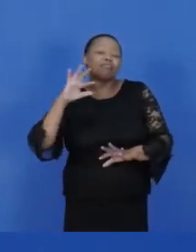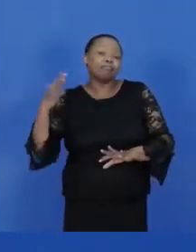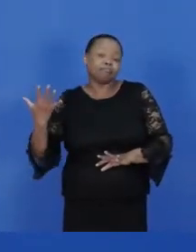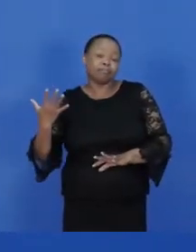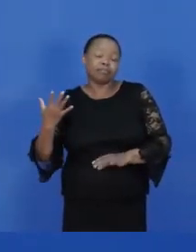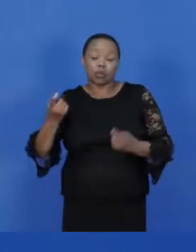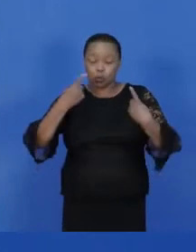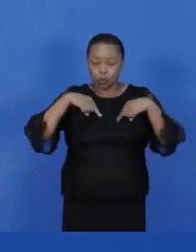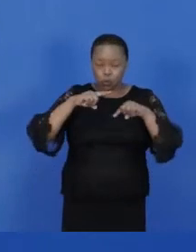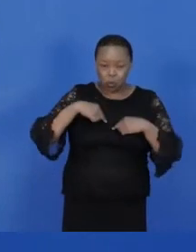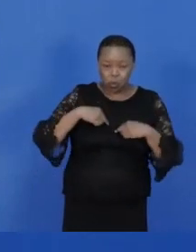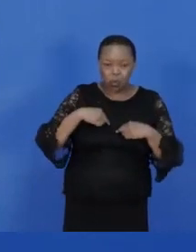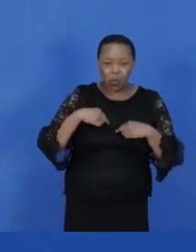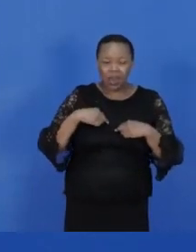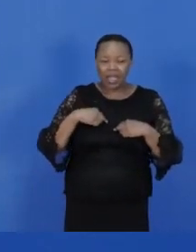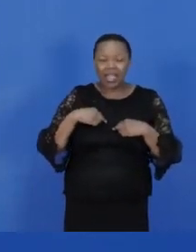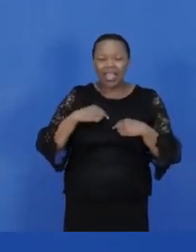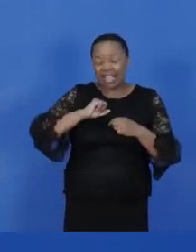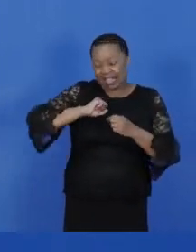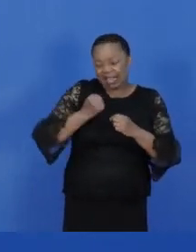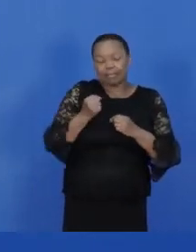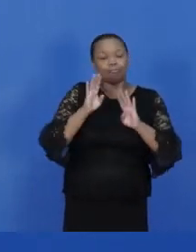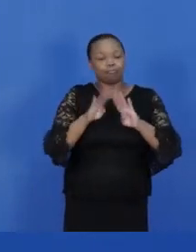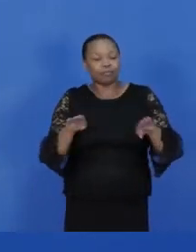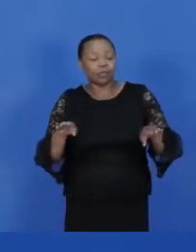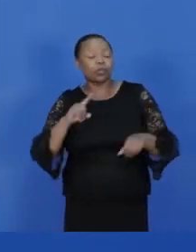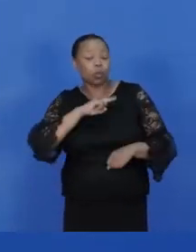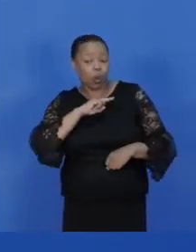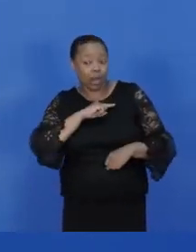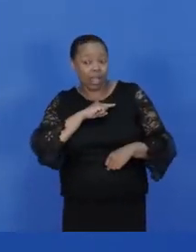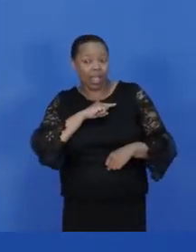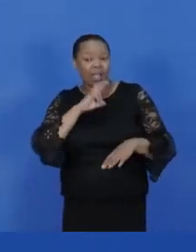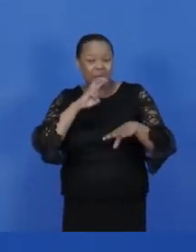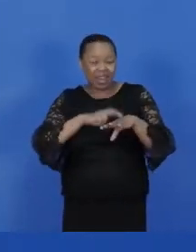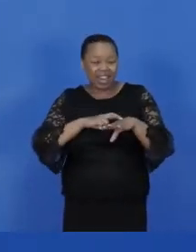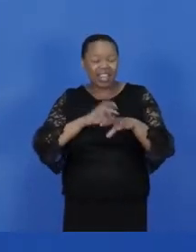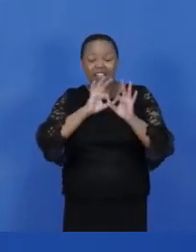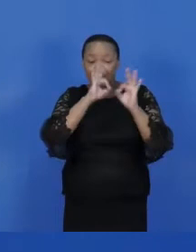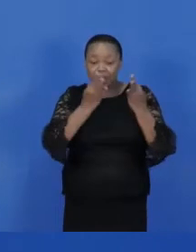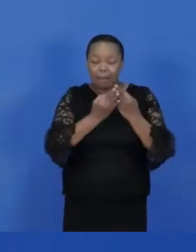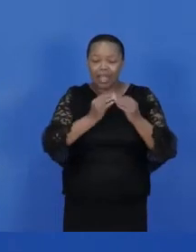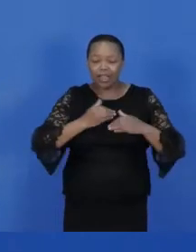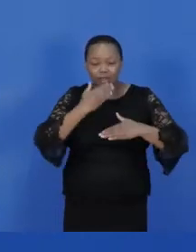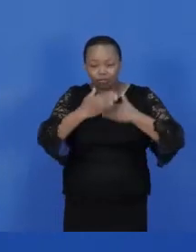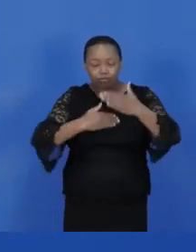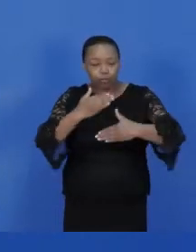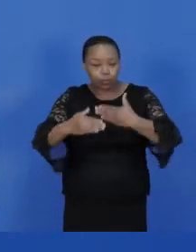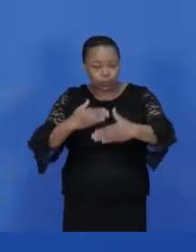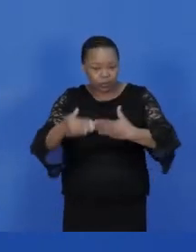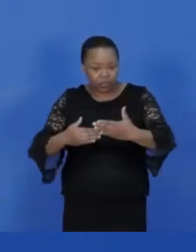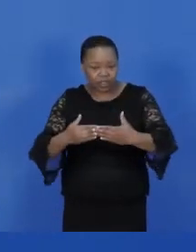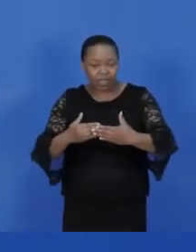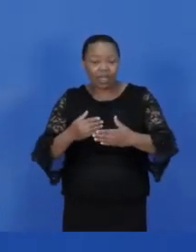we invest in our children because we see in them the sustainability of the family. We see in